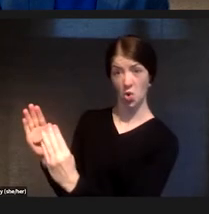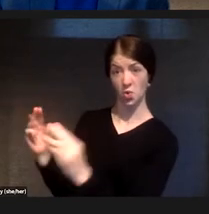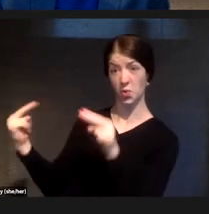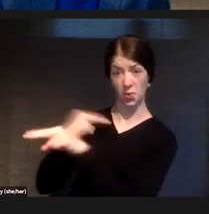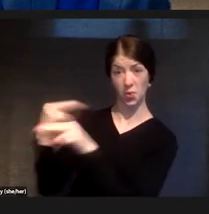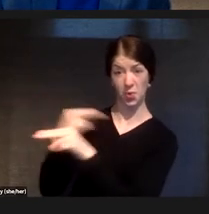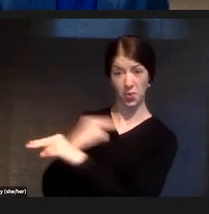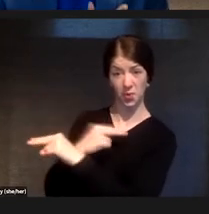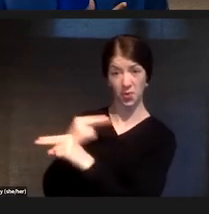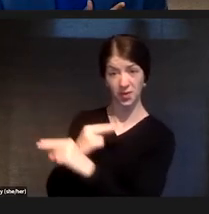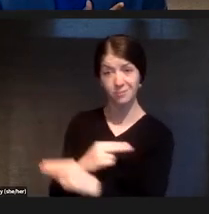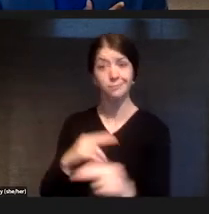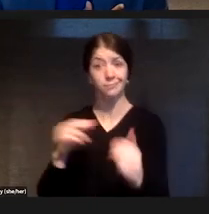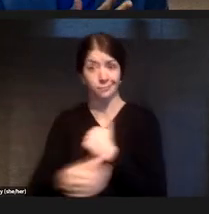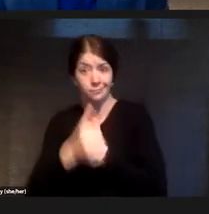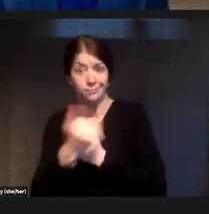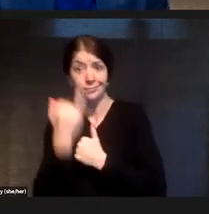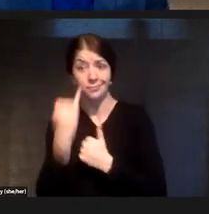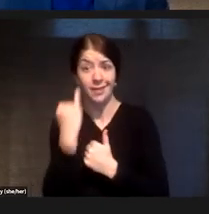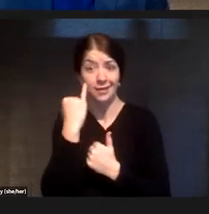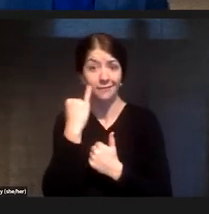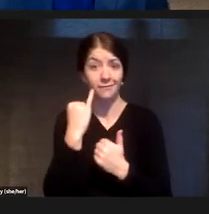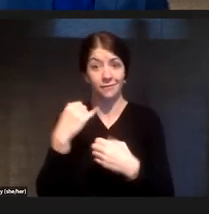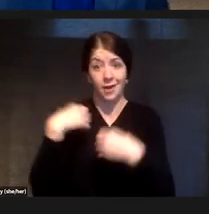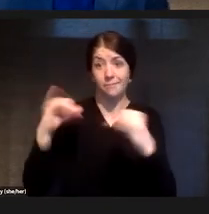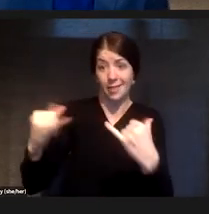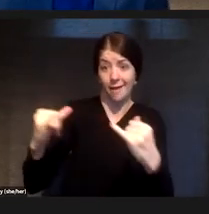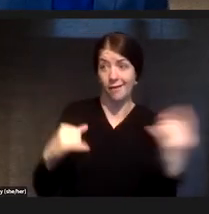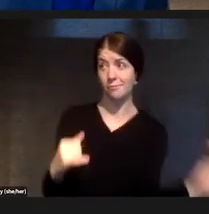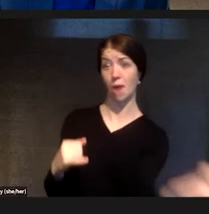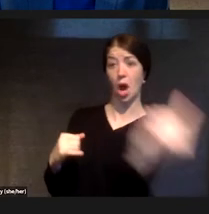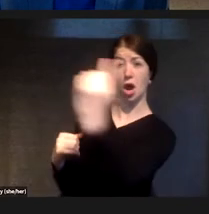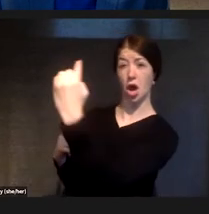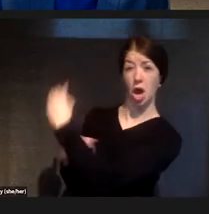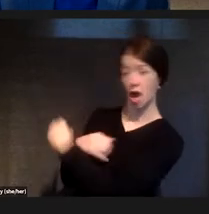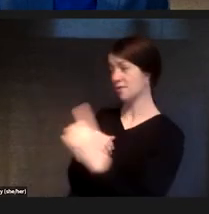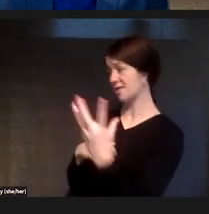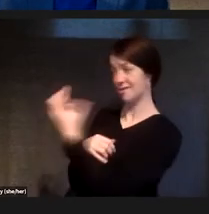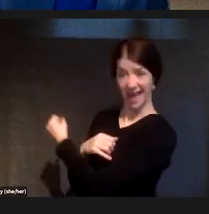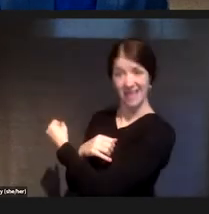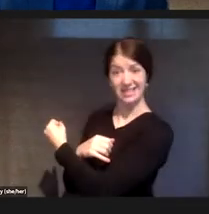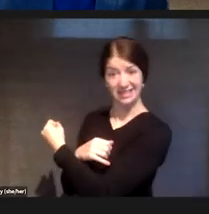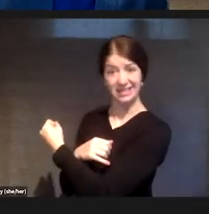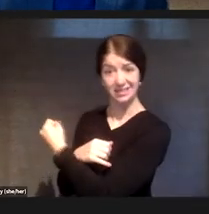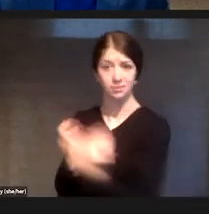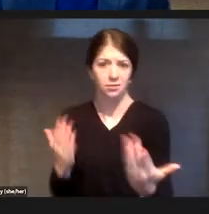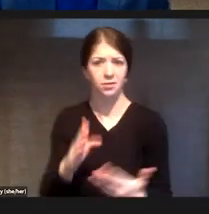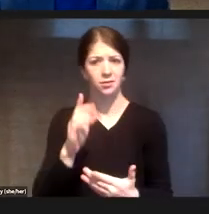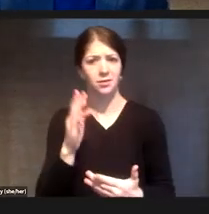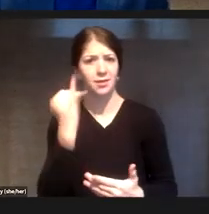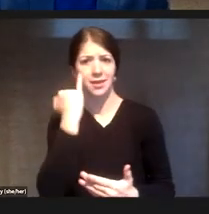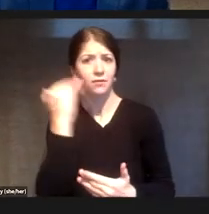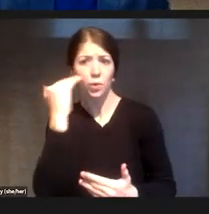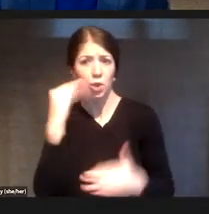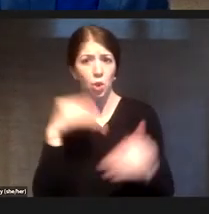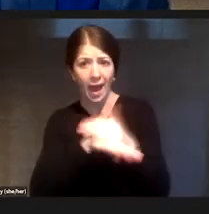road. And so in fact, if we knew that there were people trying to access this game, we would absolutely try to figure out how to accommodate